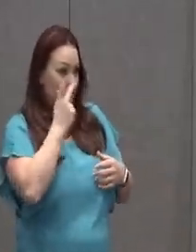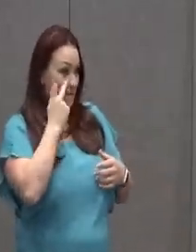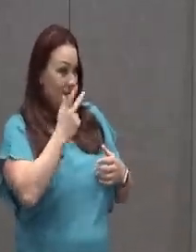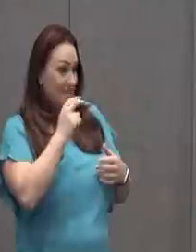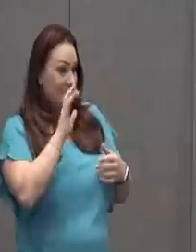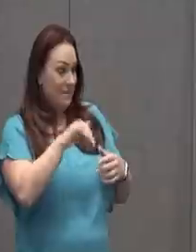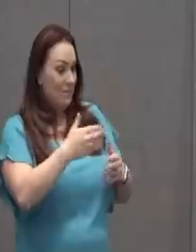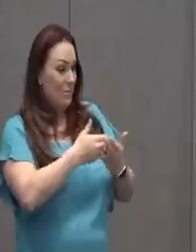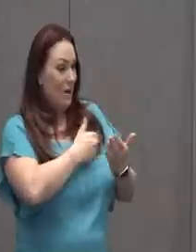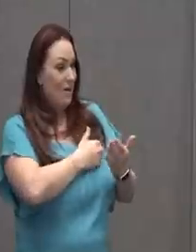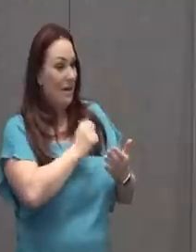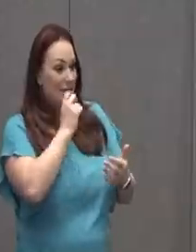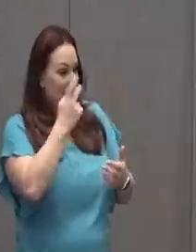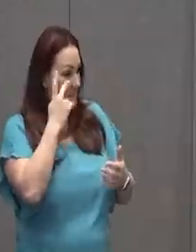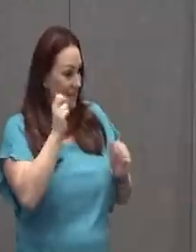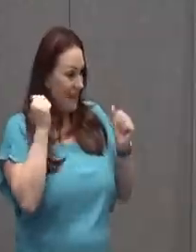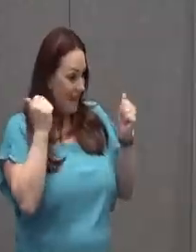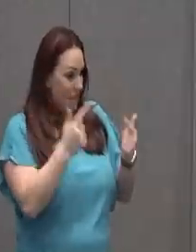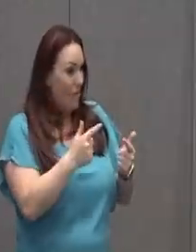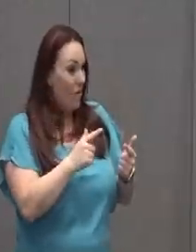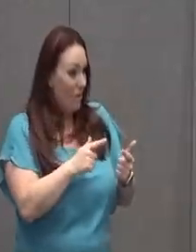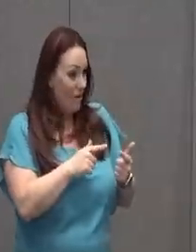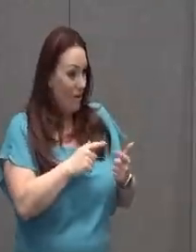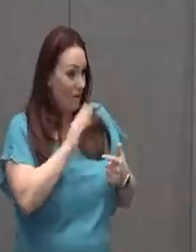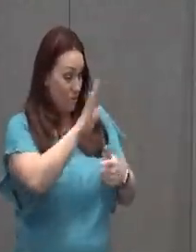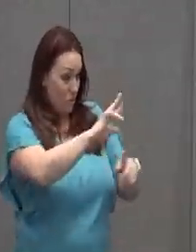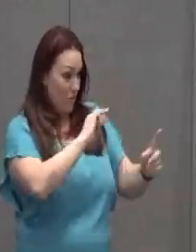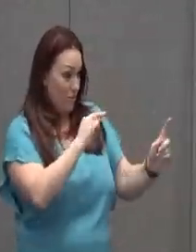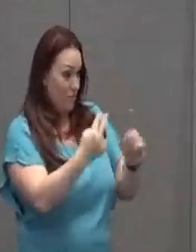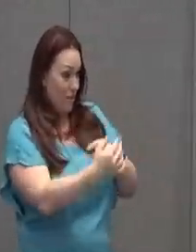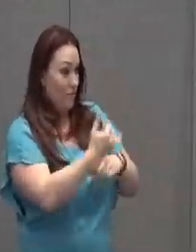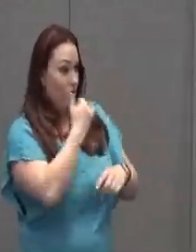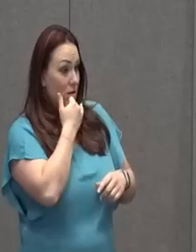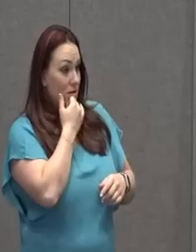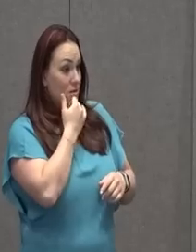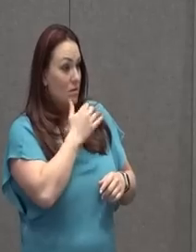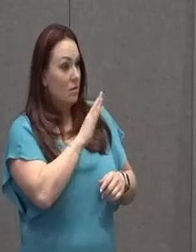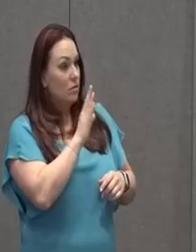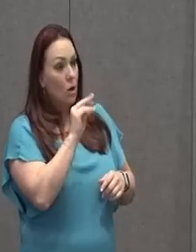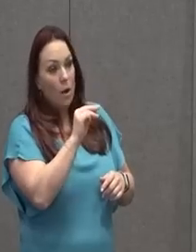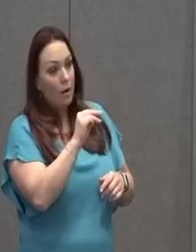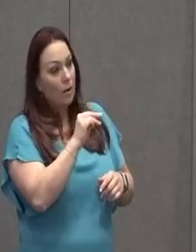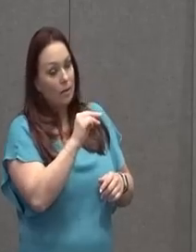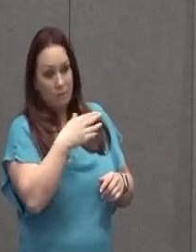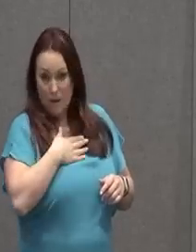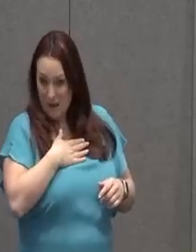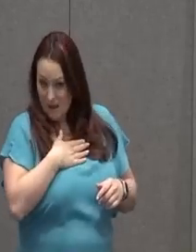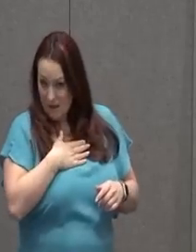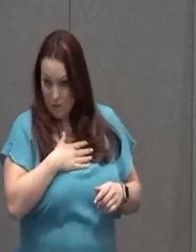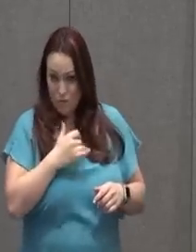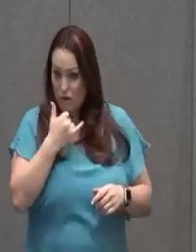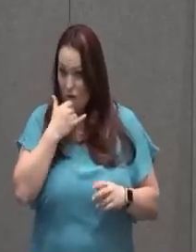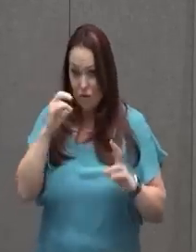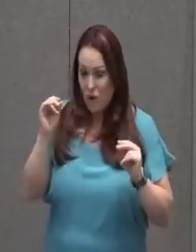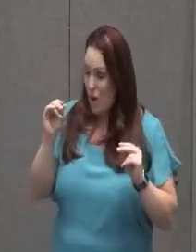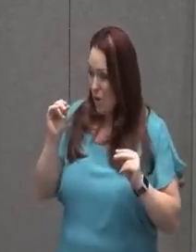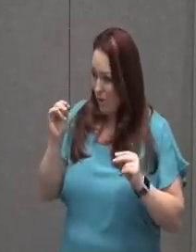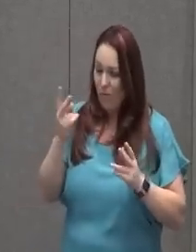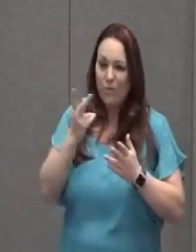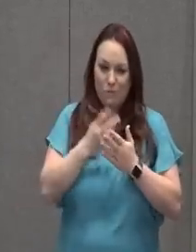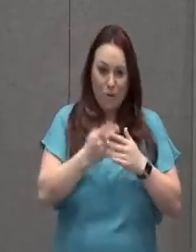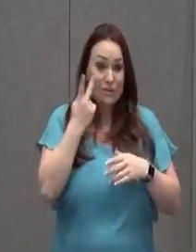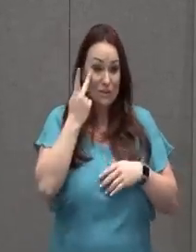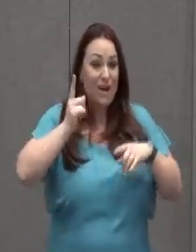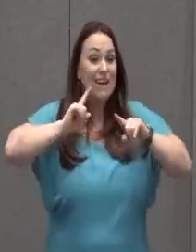I did not see that at all. Right. So is your perspective wrong? No. No. Is mine? No. No. We saw